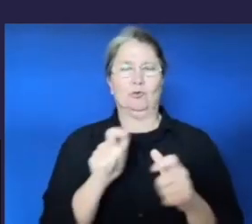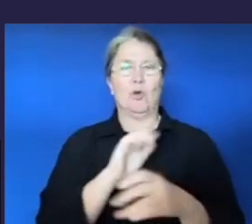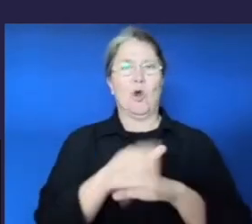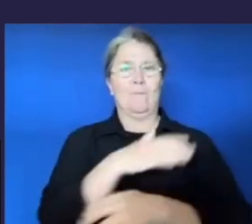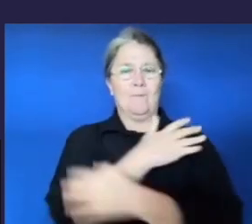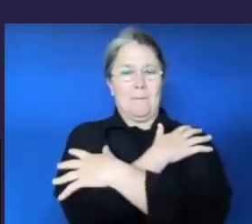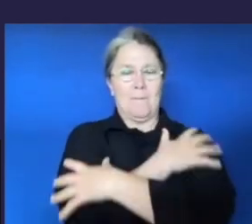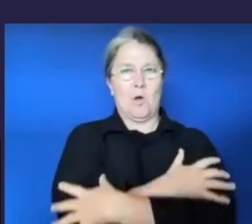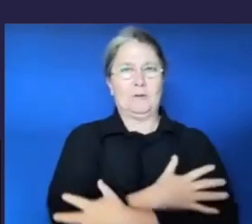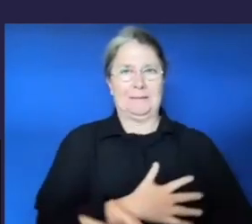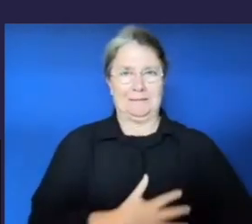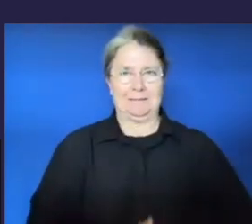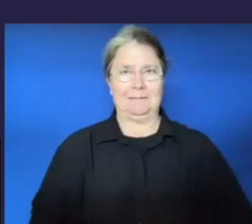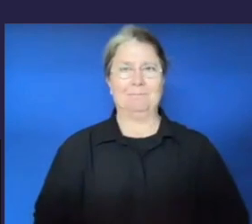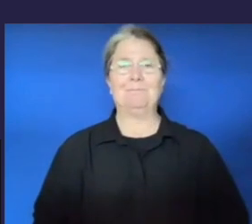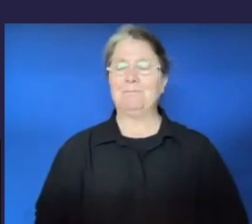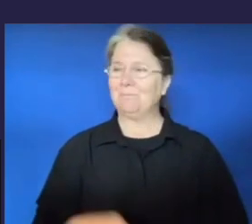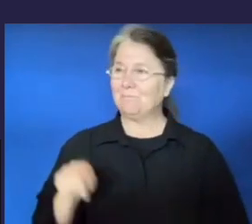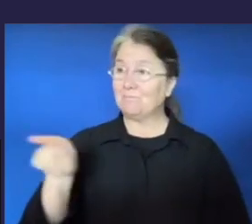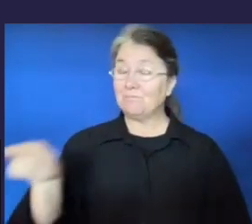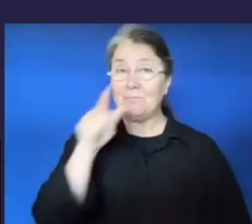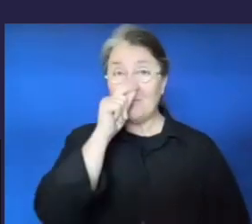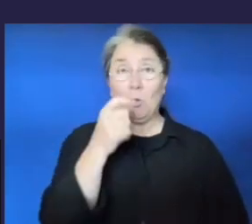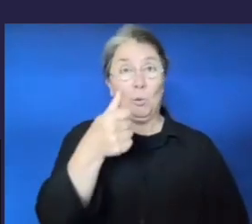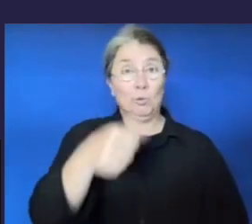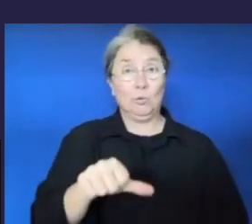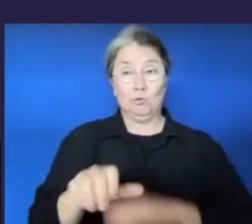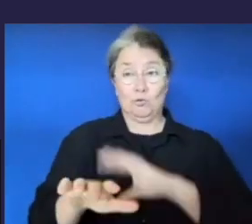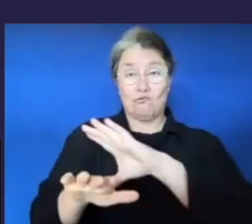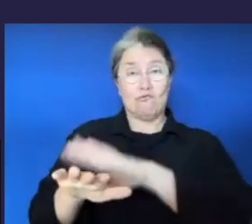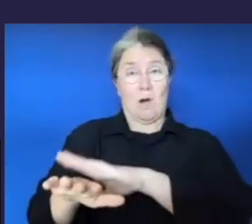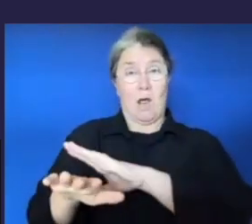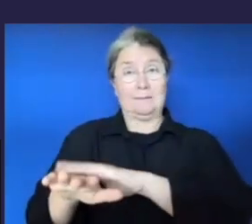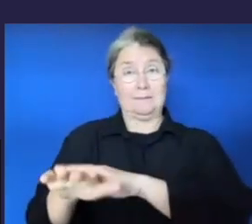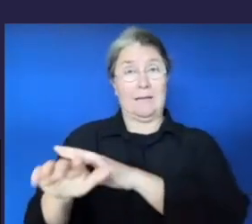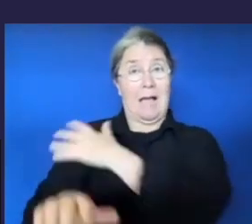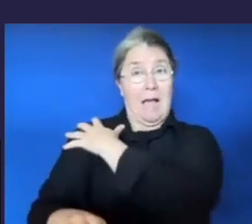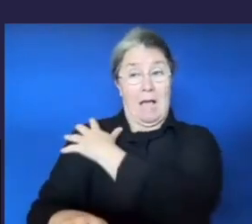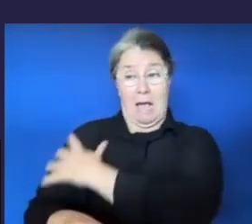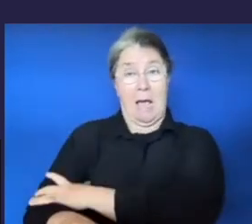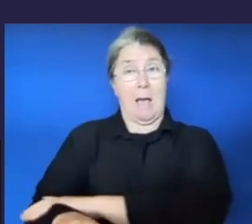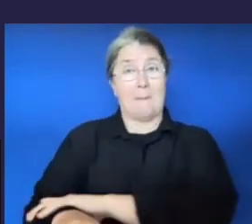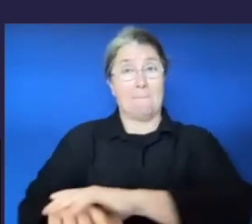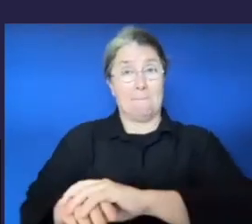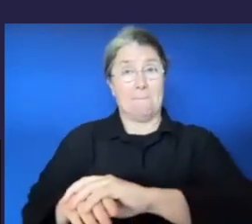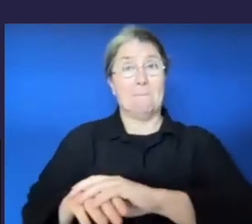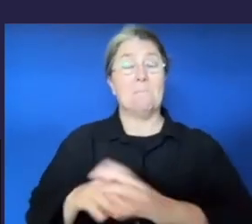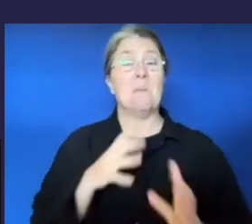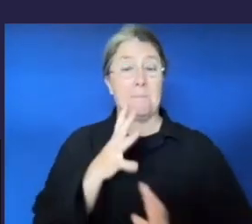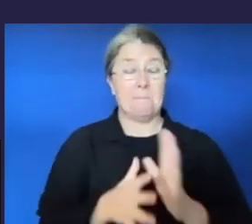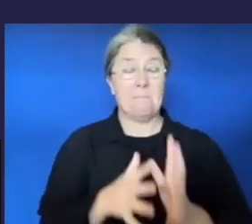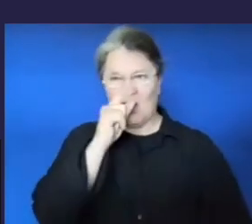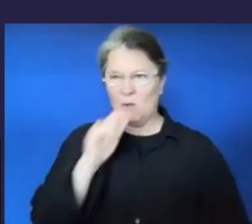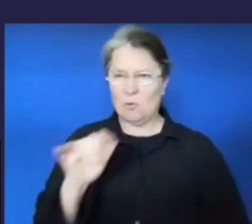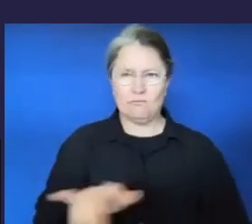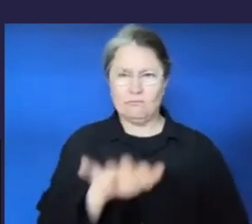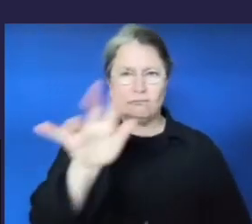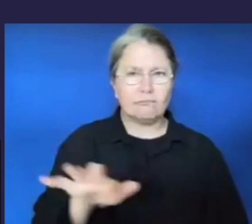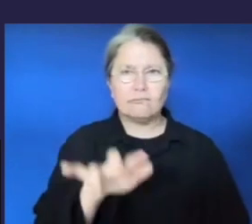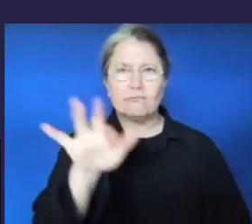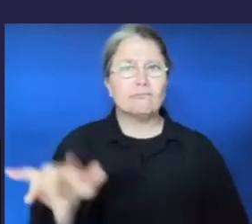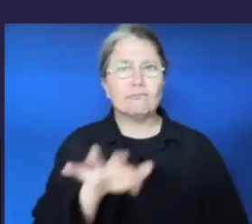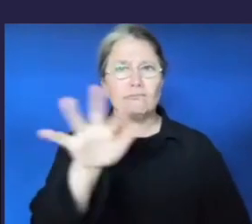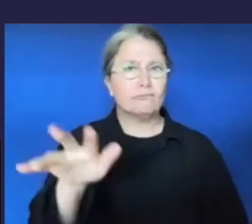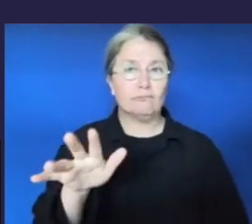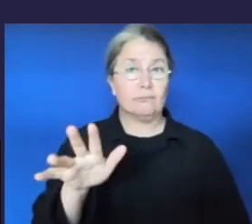basically had the use of his right arm, which meant he could operate buttons and switches, but that was